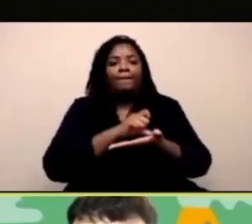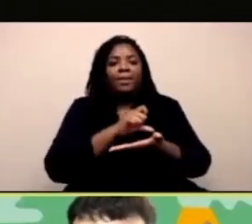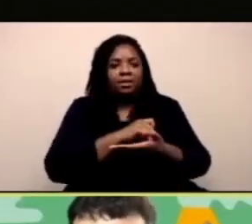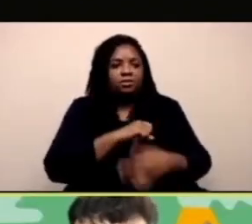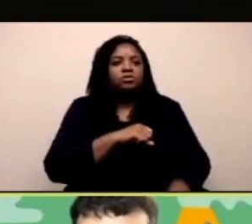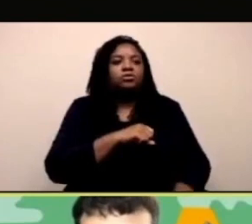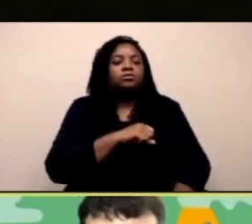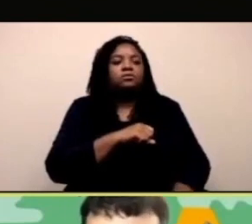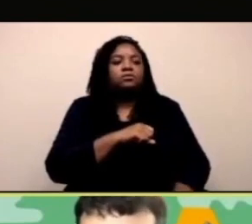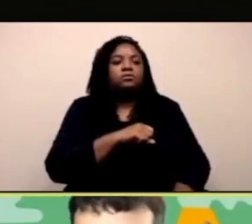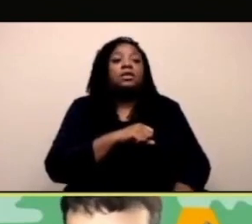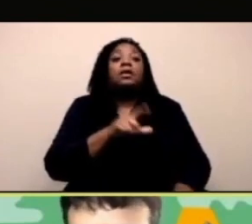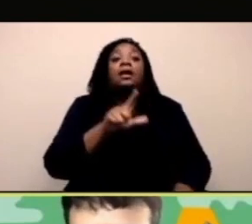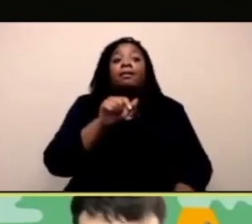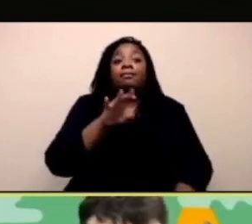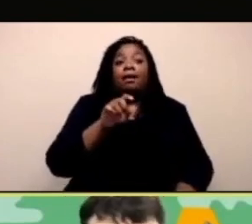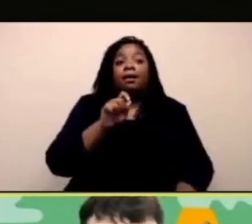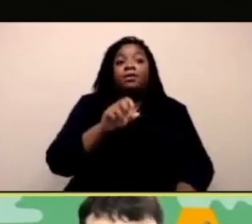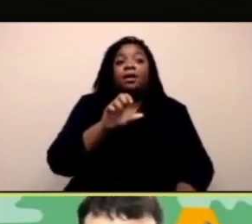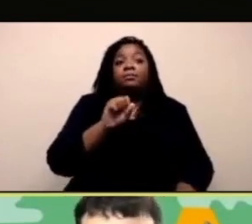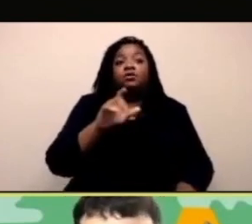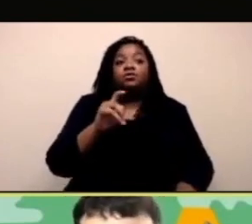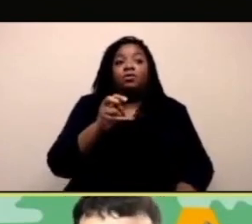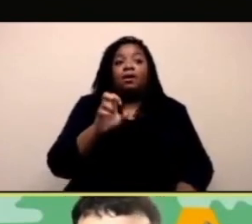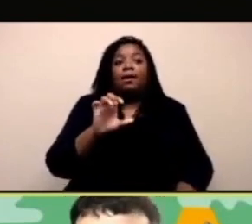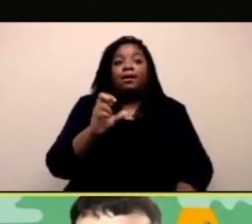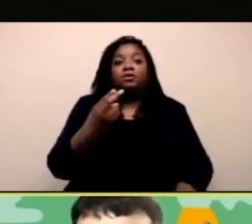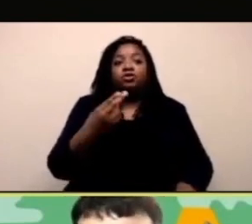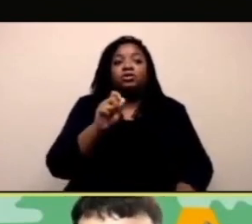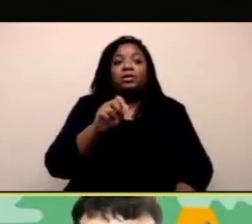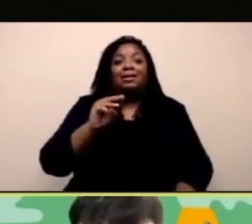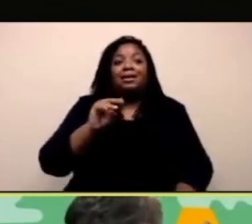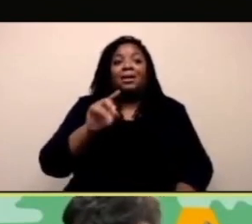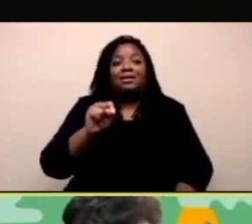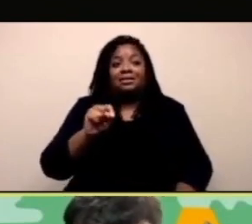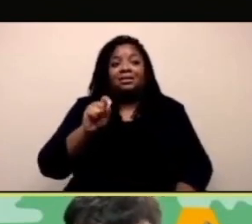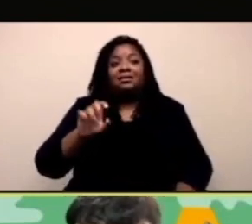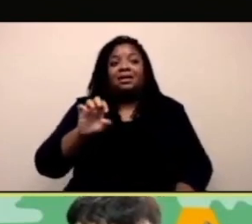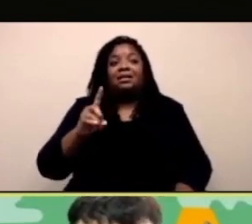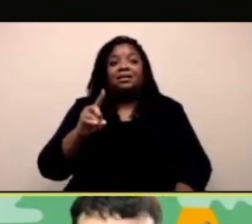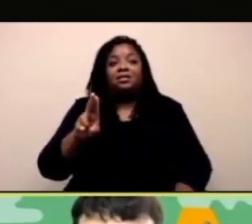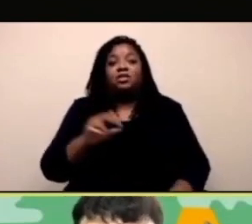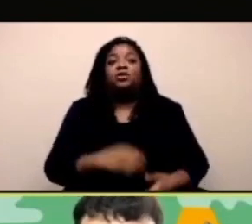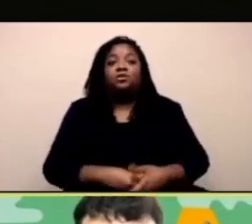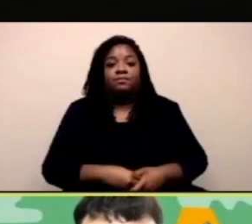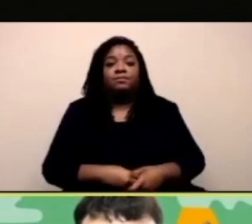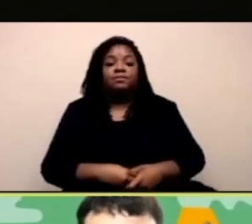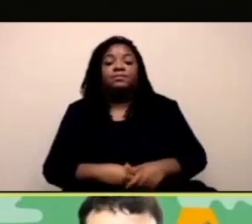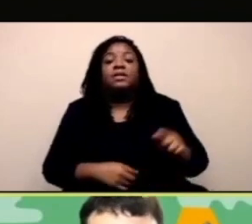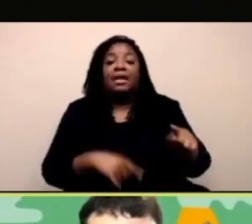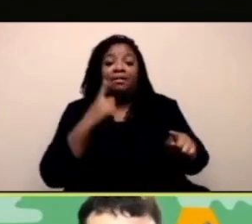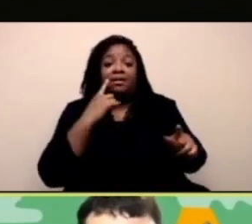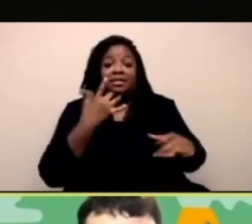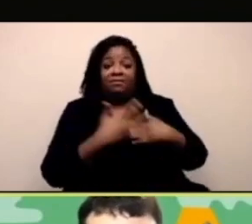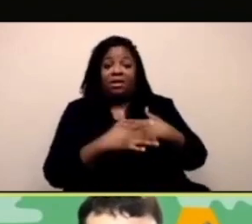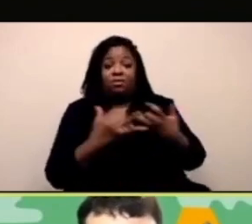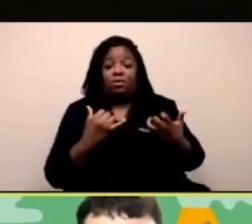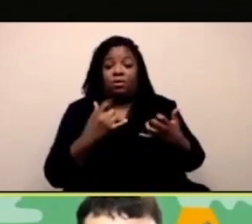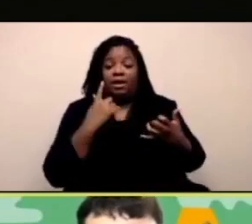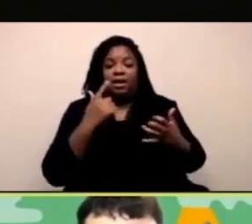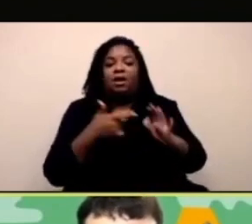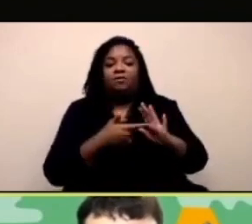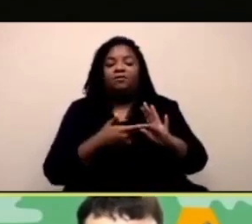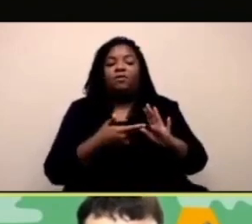lab.scratch.mit.edu. There should be a link on the conference session page. And this shows the two currently available Scratch Lab